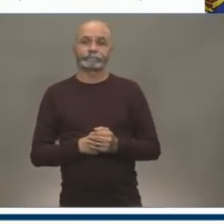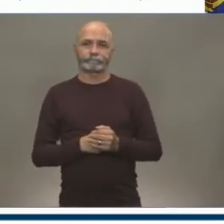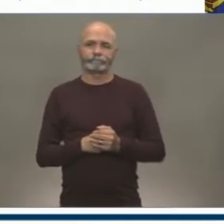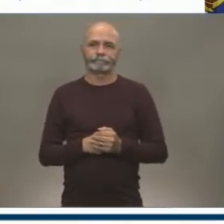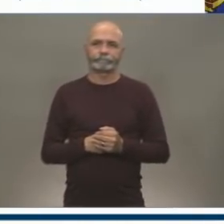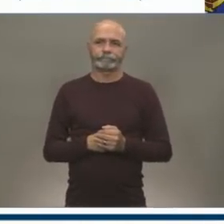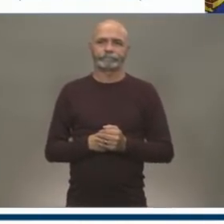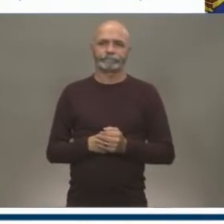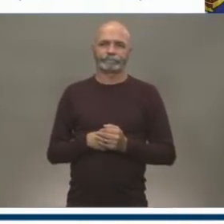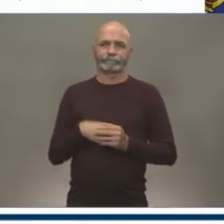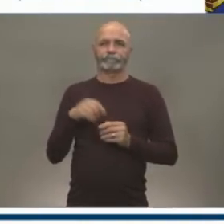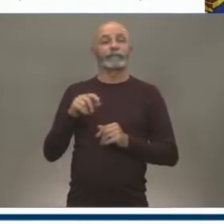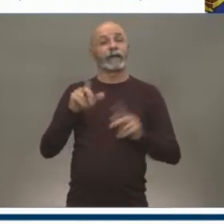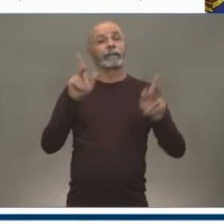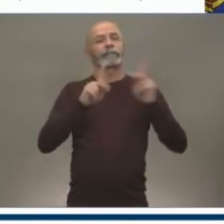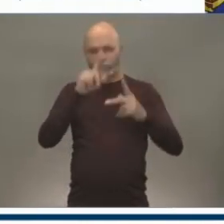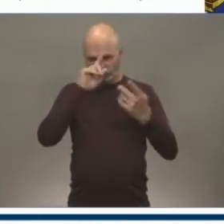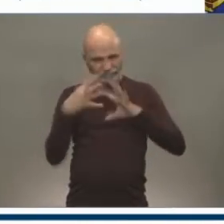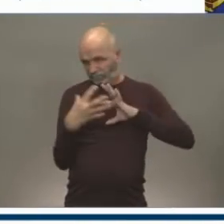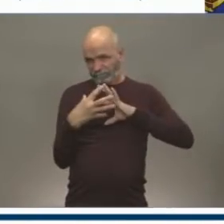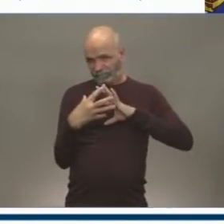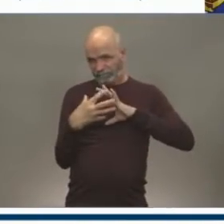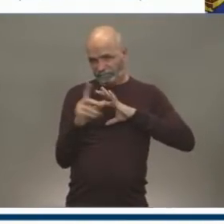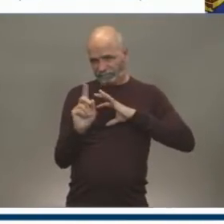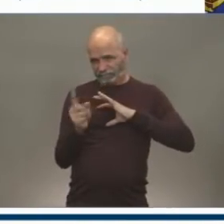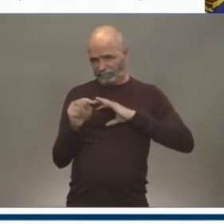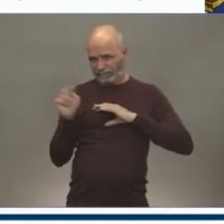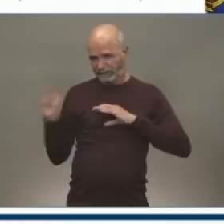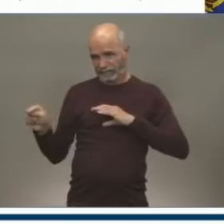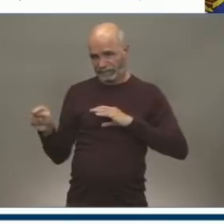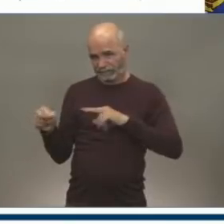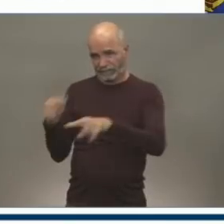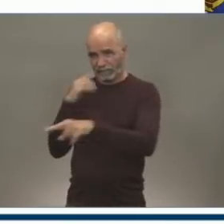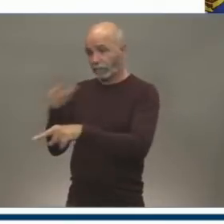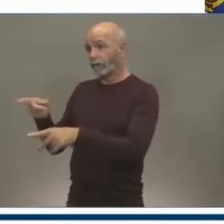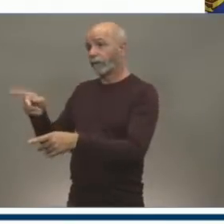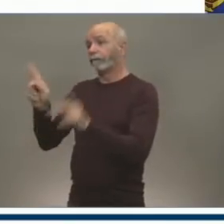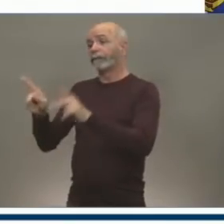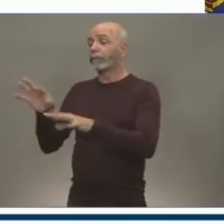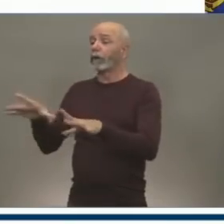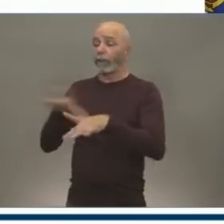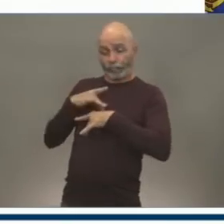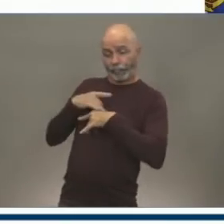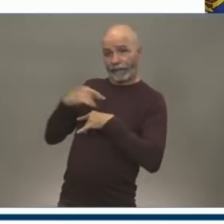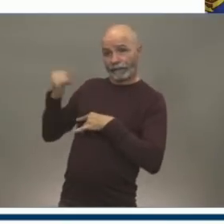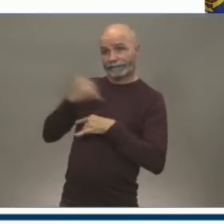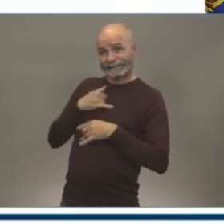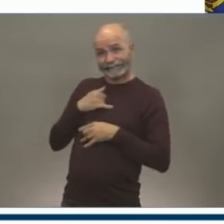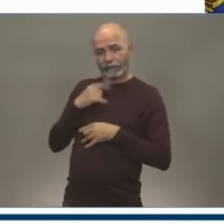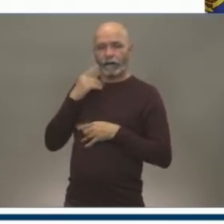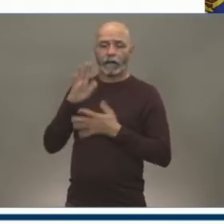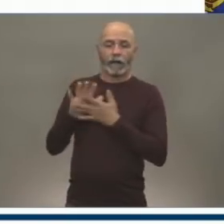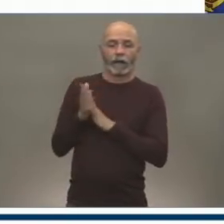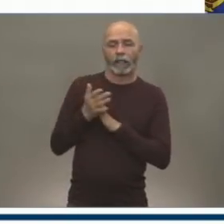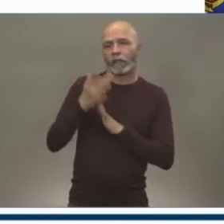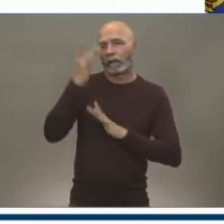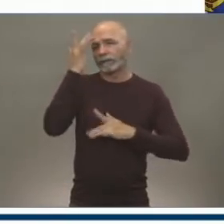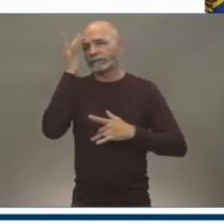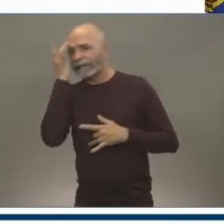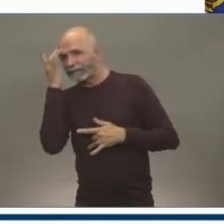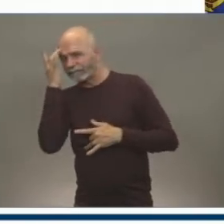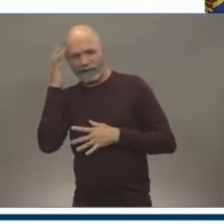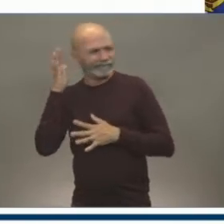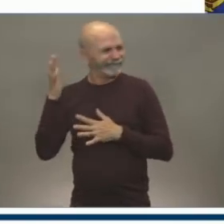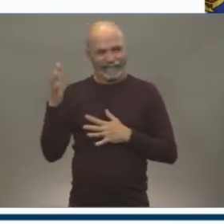the timelines on how exposure and incubation and testing works. And, in other words, there's some question if a